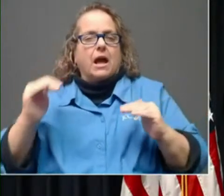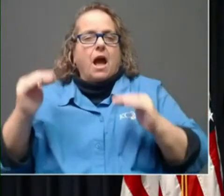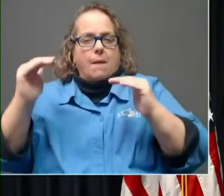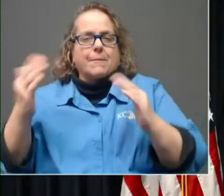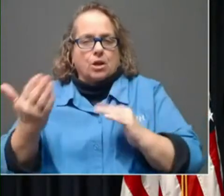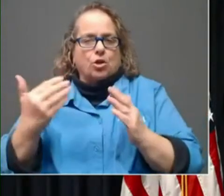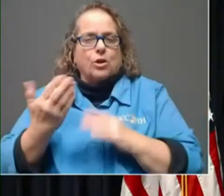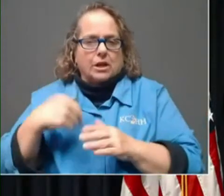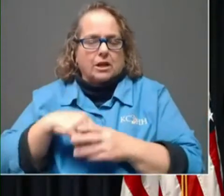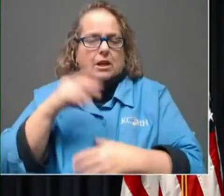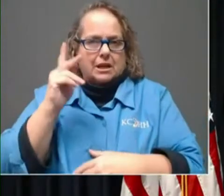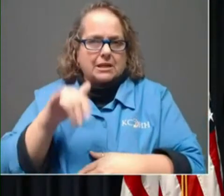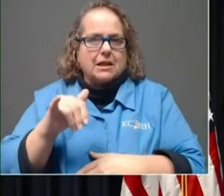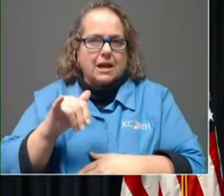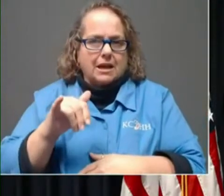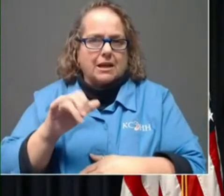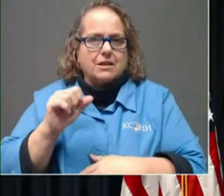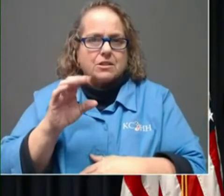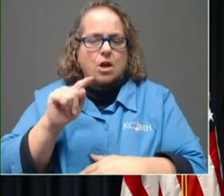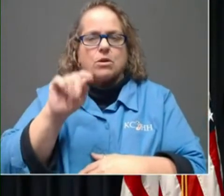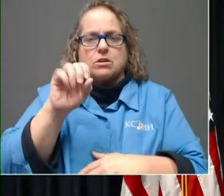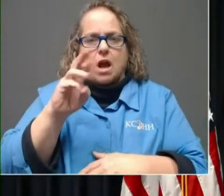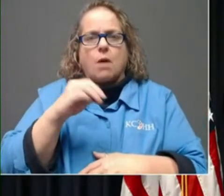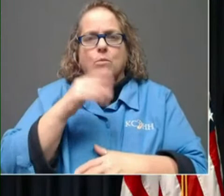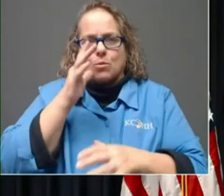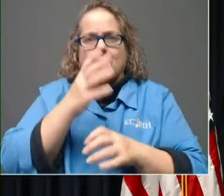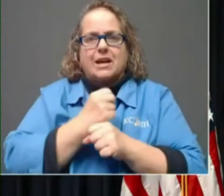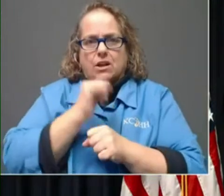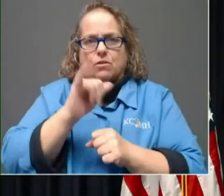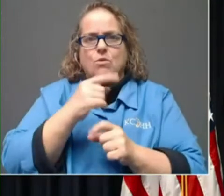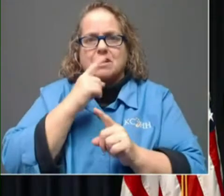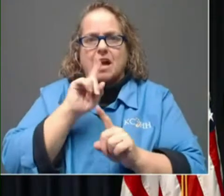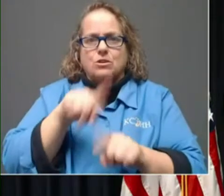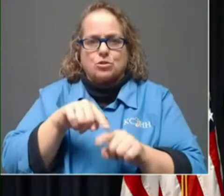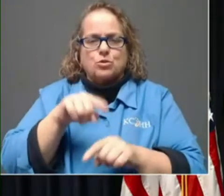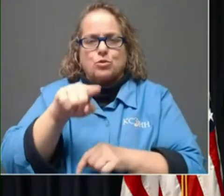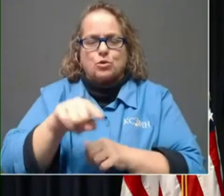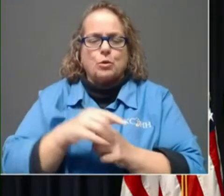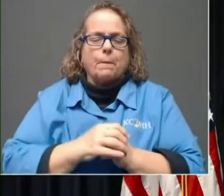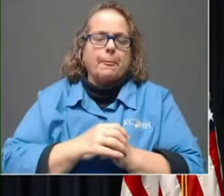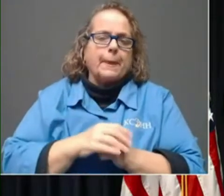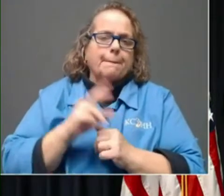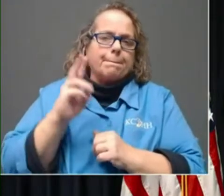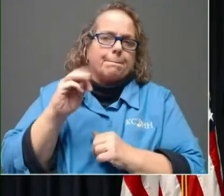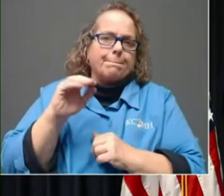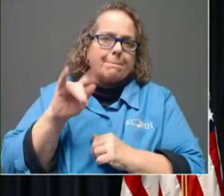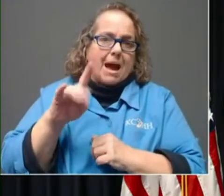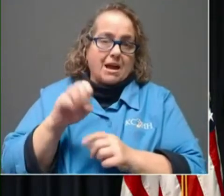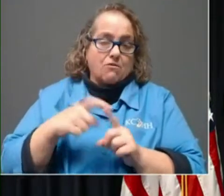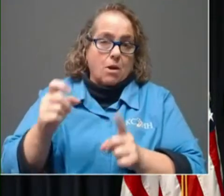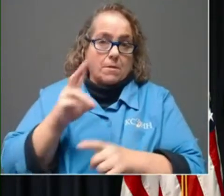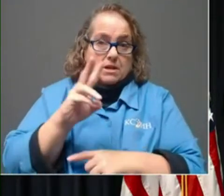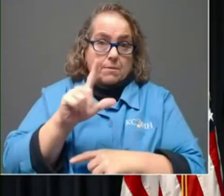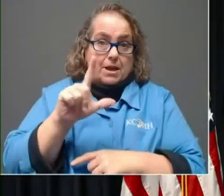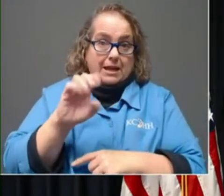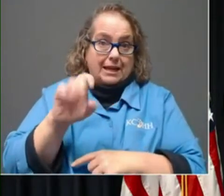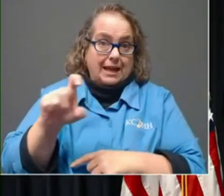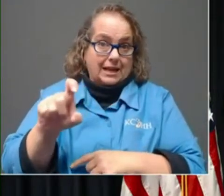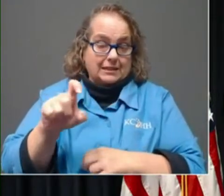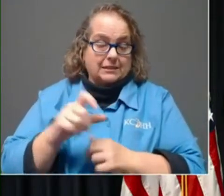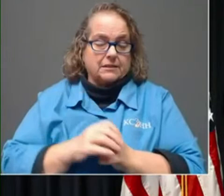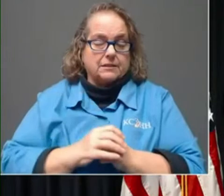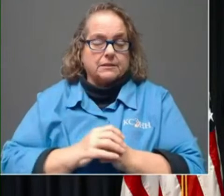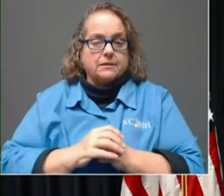Kentucky. So Tom, we'll get those to you. Mike Valenti from WLEX.